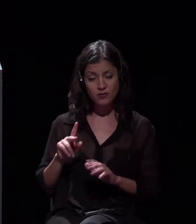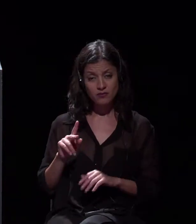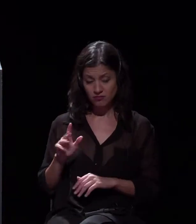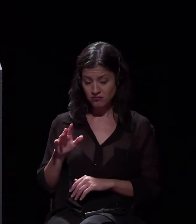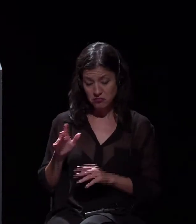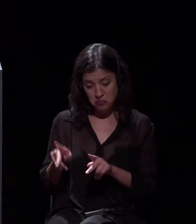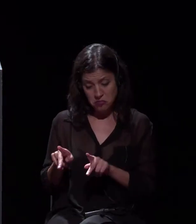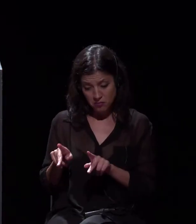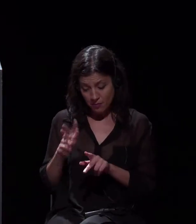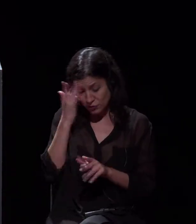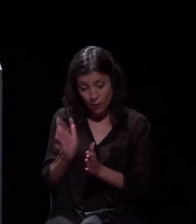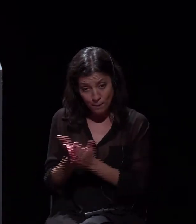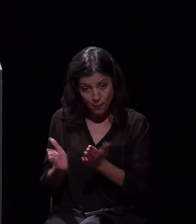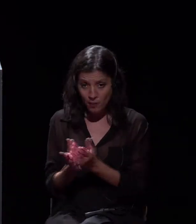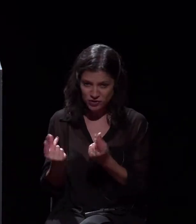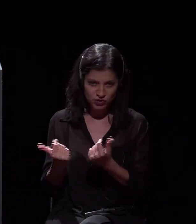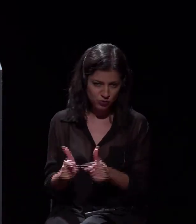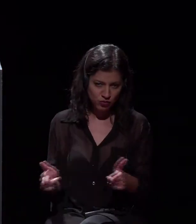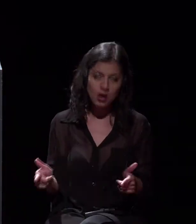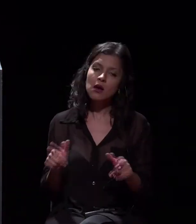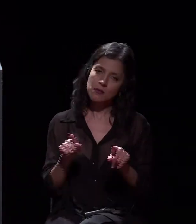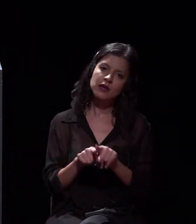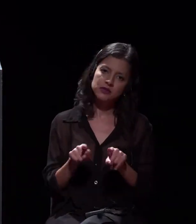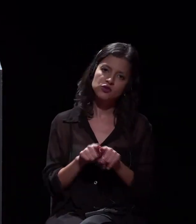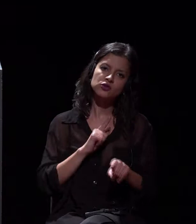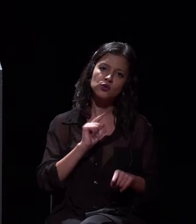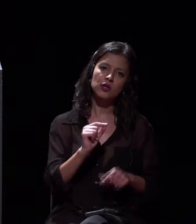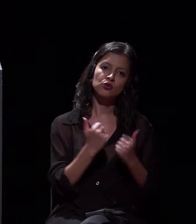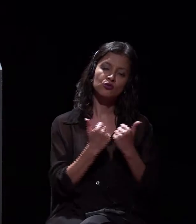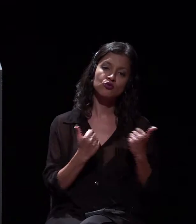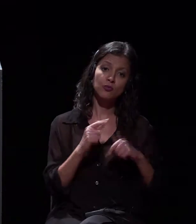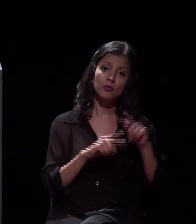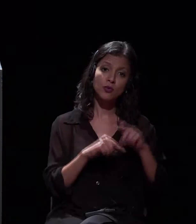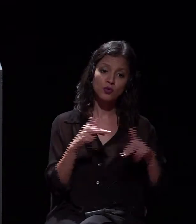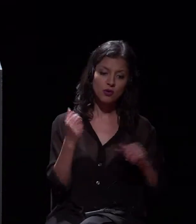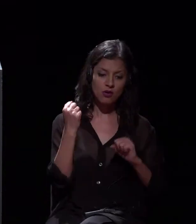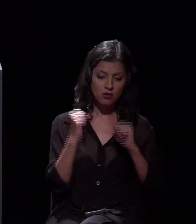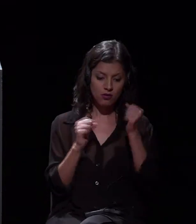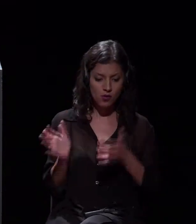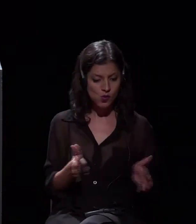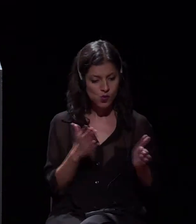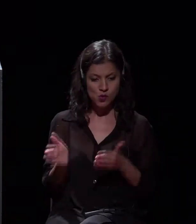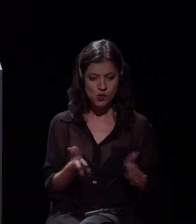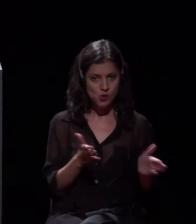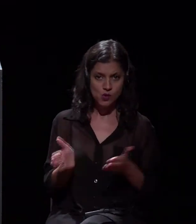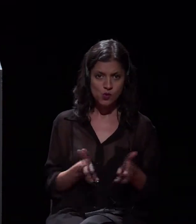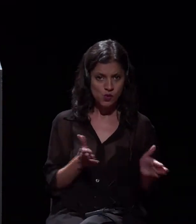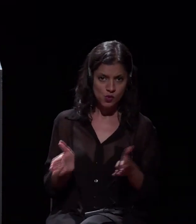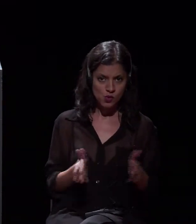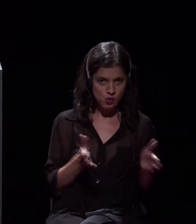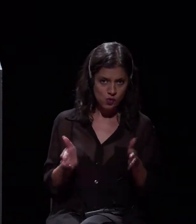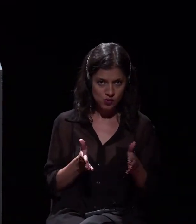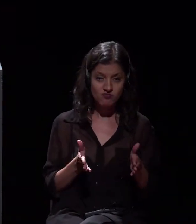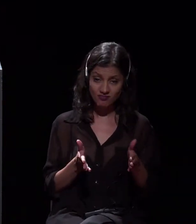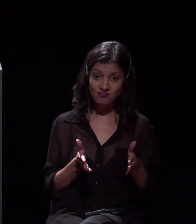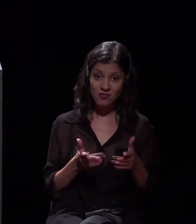aware of the potential effects of the byproducts of rapid and intensive industrialization, namely the growing consumer and mass